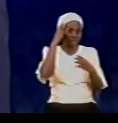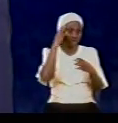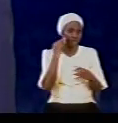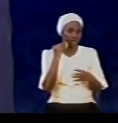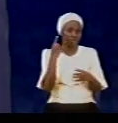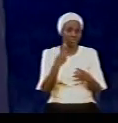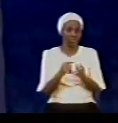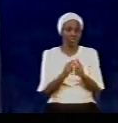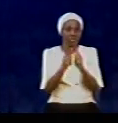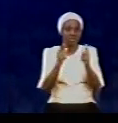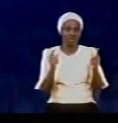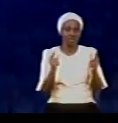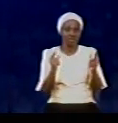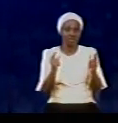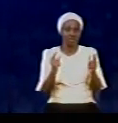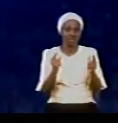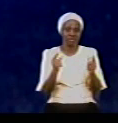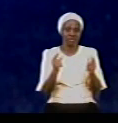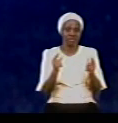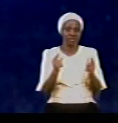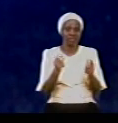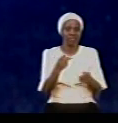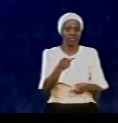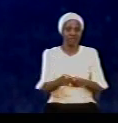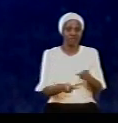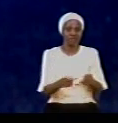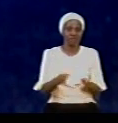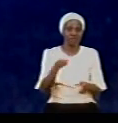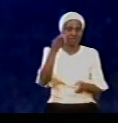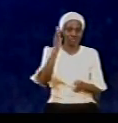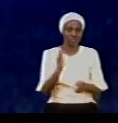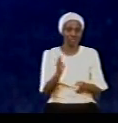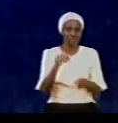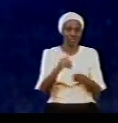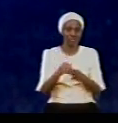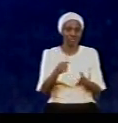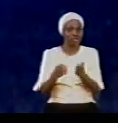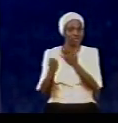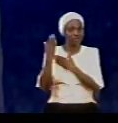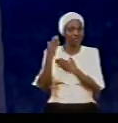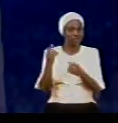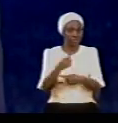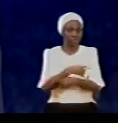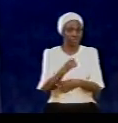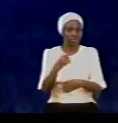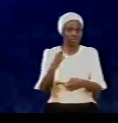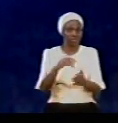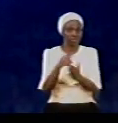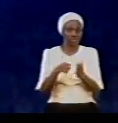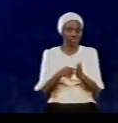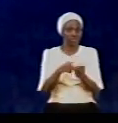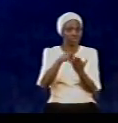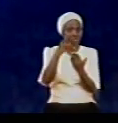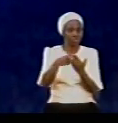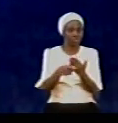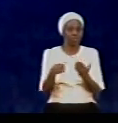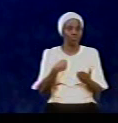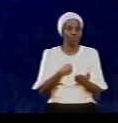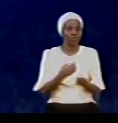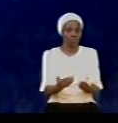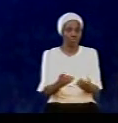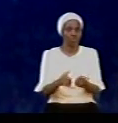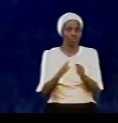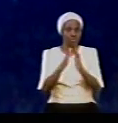days of this program. We want to pray for the vessel of honor